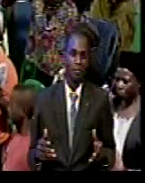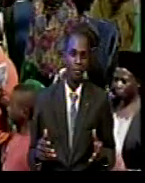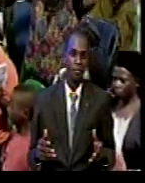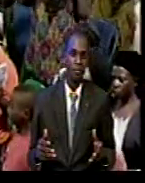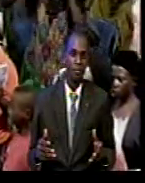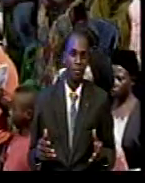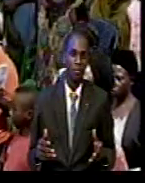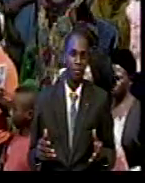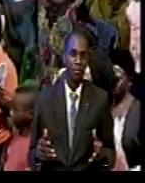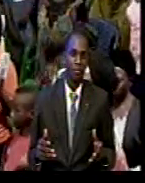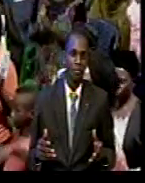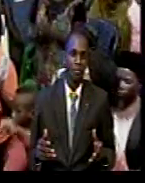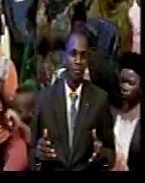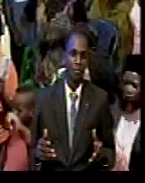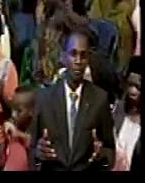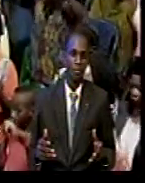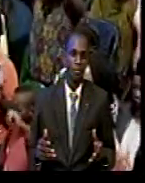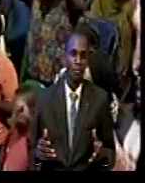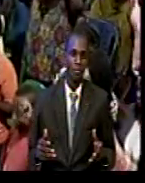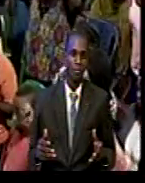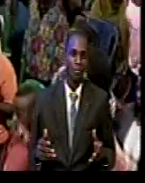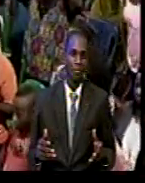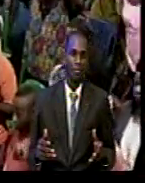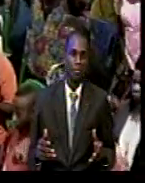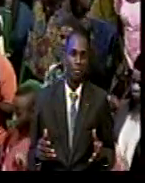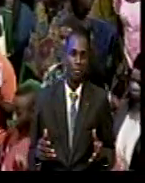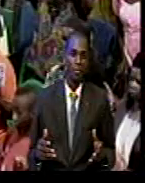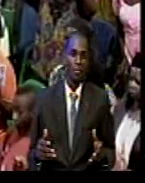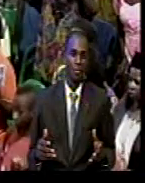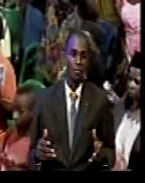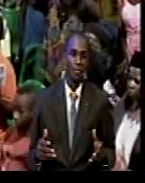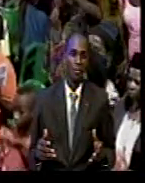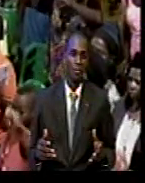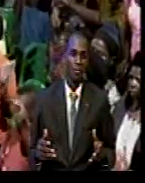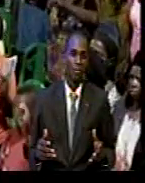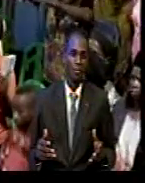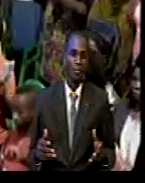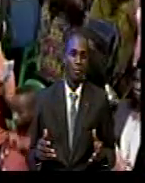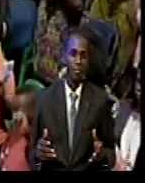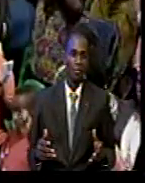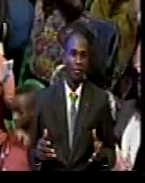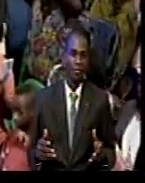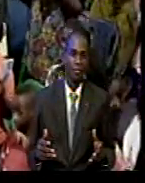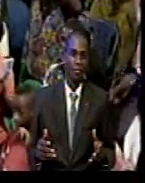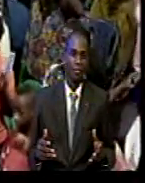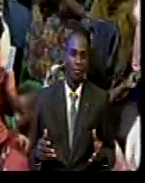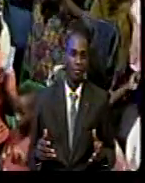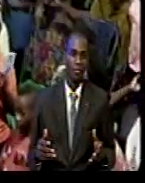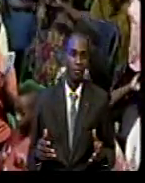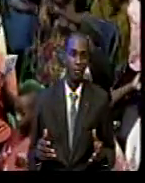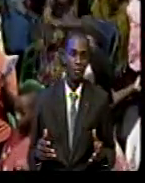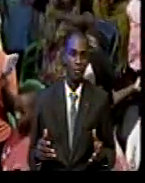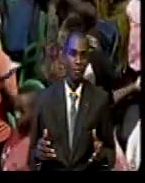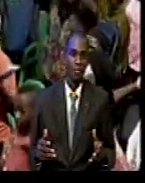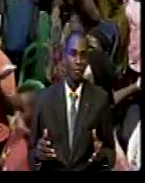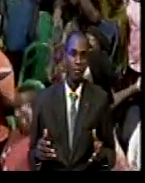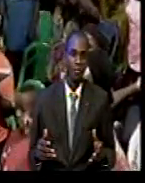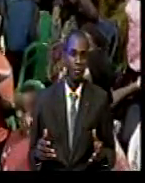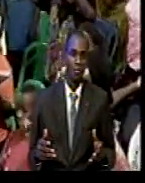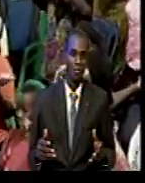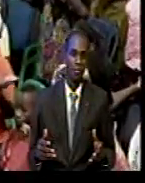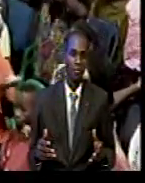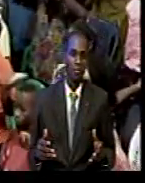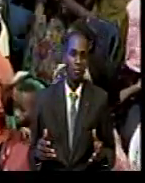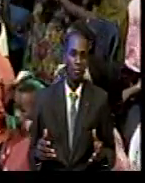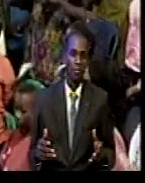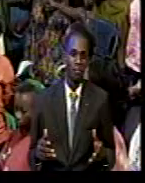we round up. Lord, help all these converts to abide. Tell the Lord. All those who surrender their life,